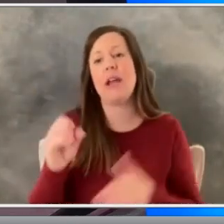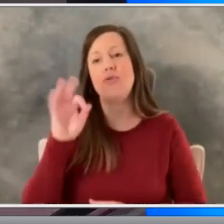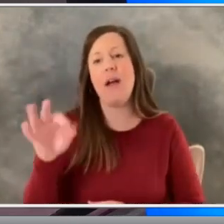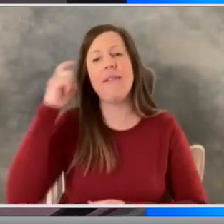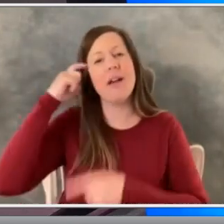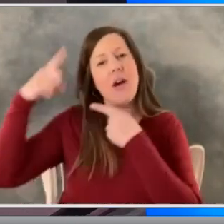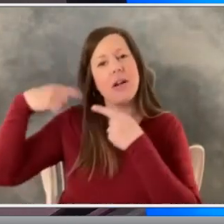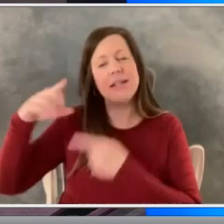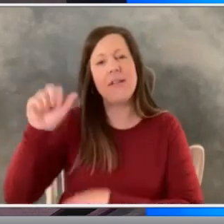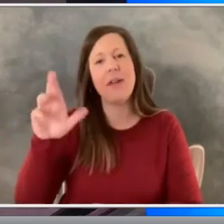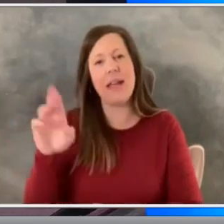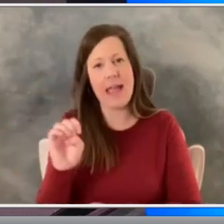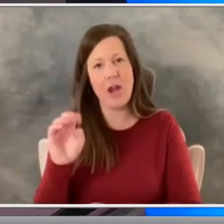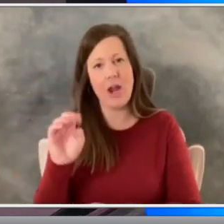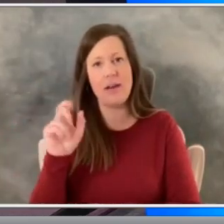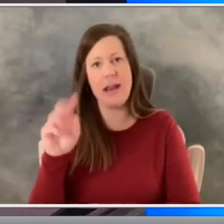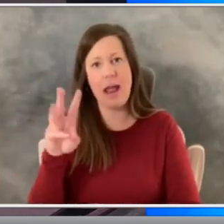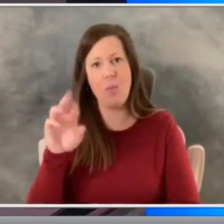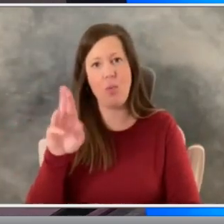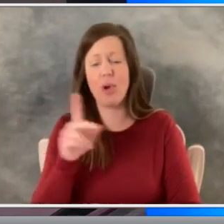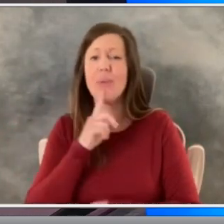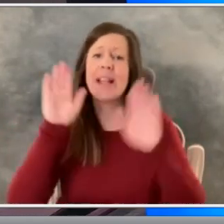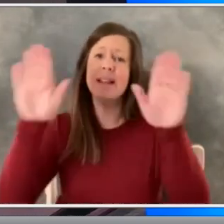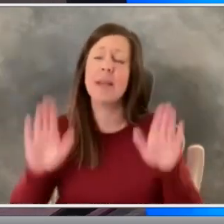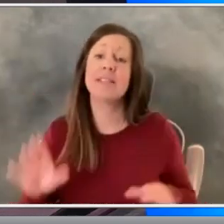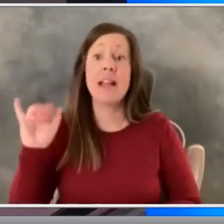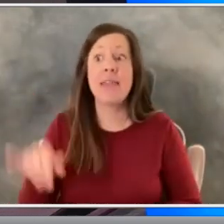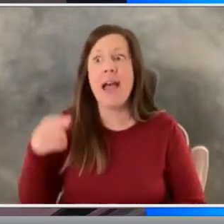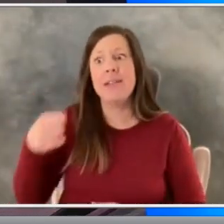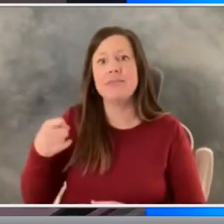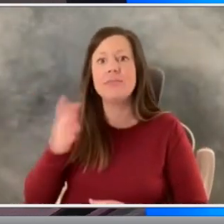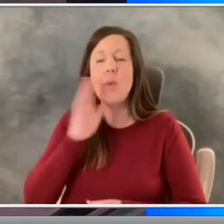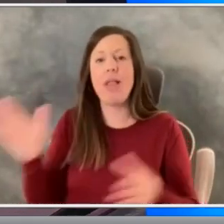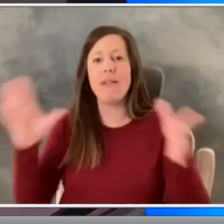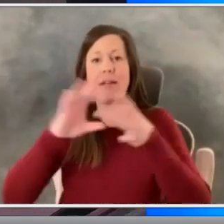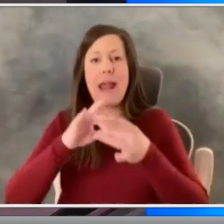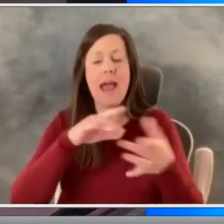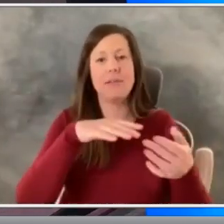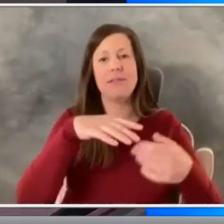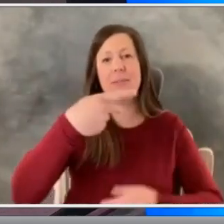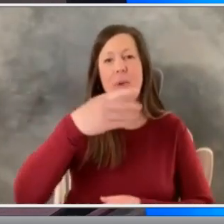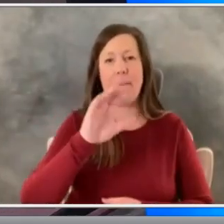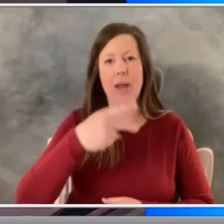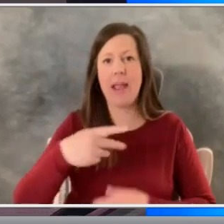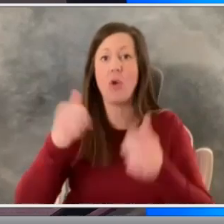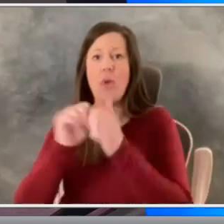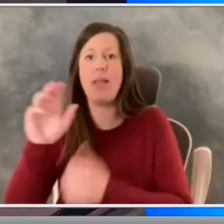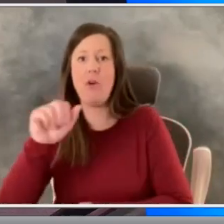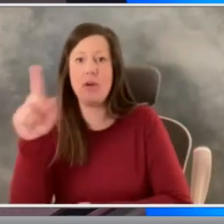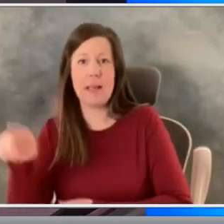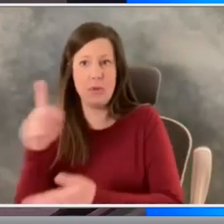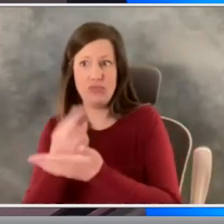Cognitive Care Network is incredible. It's an initiative that connects primary care doctors with Alzheimer's resources, especially in